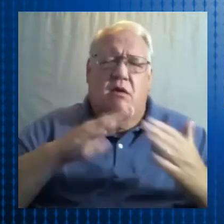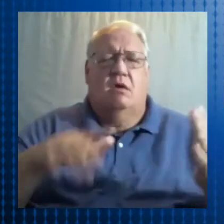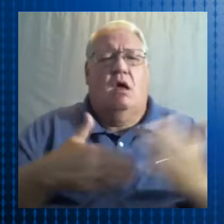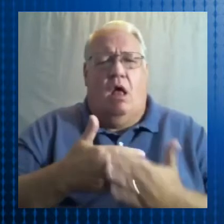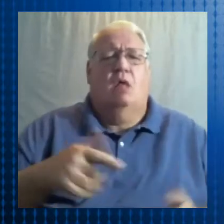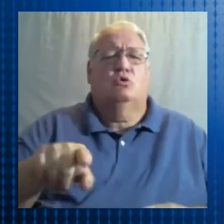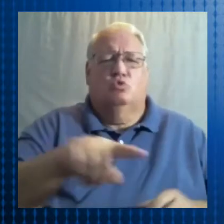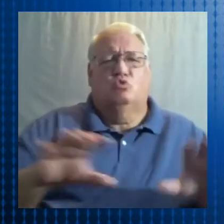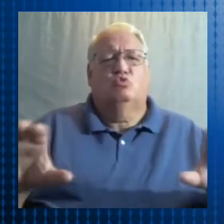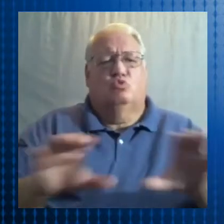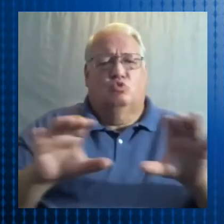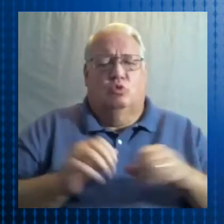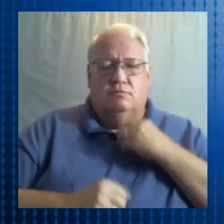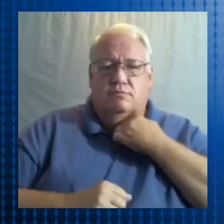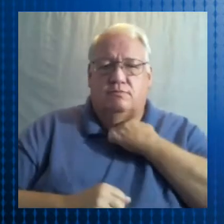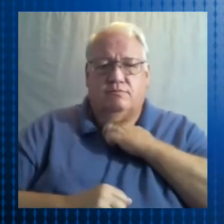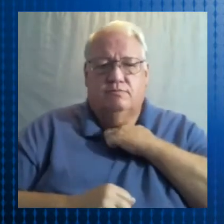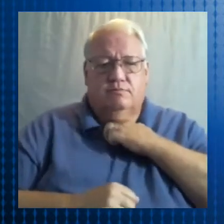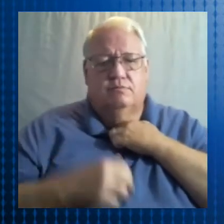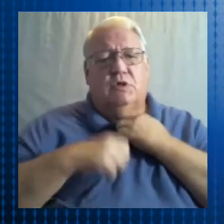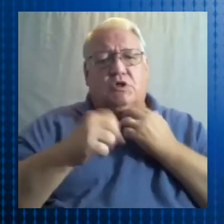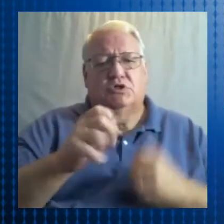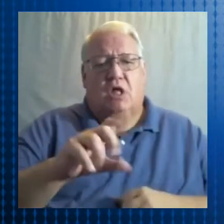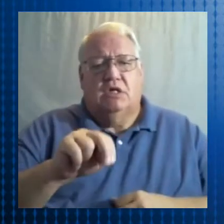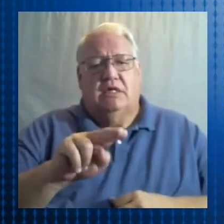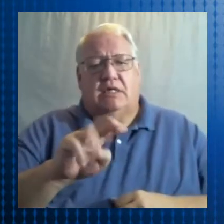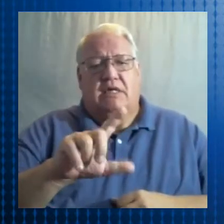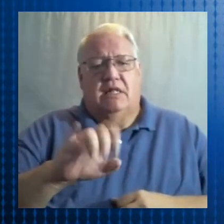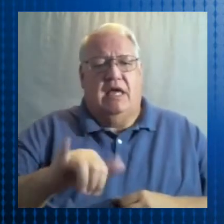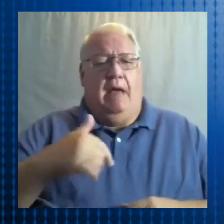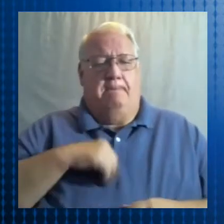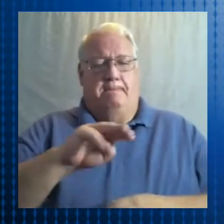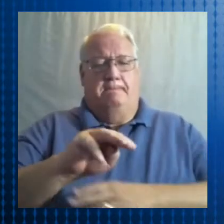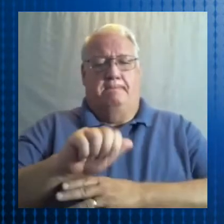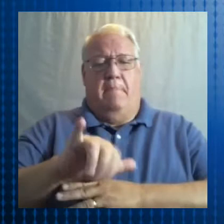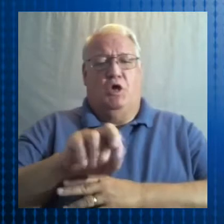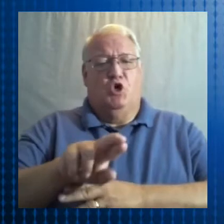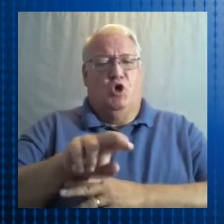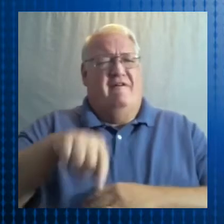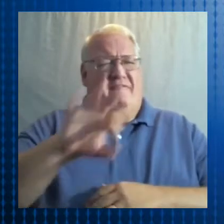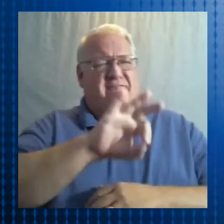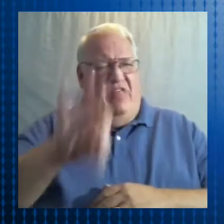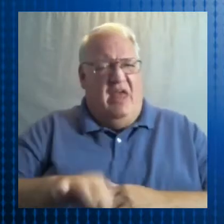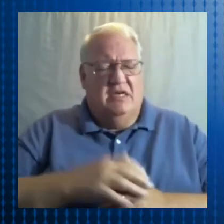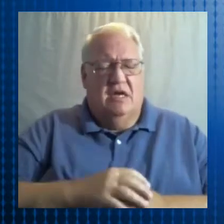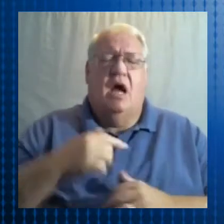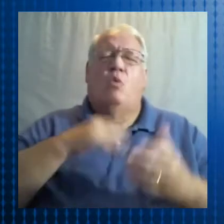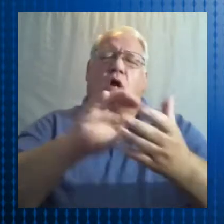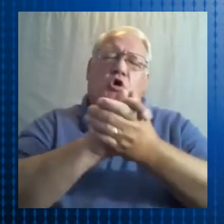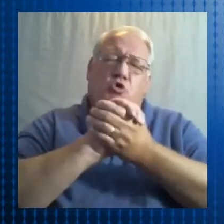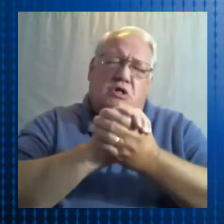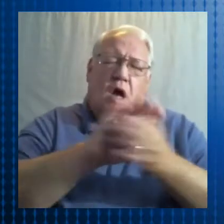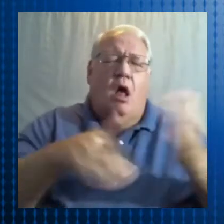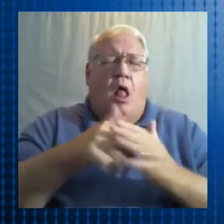do. Hello, my name is Sheldon Nealy, and I serve as mayor of the great city of Flint. And today I'm here to congratulate all the wonderful